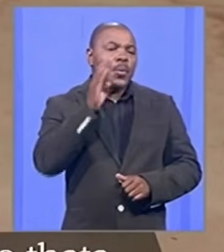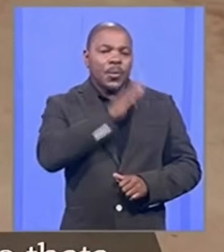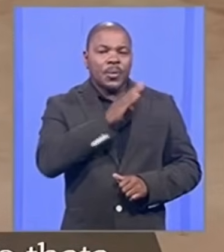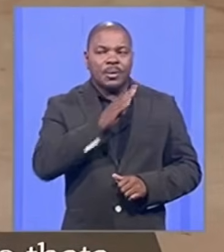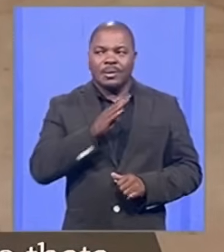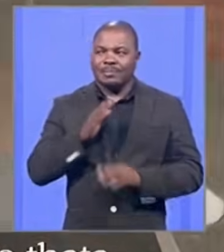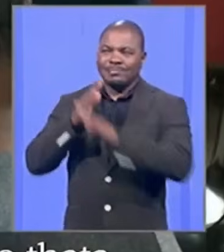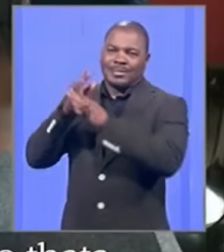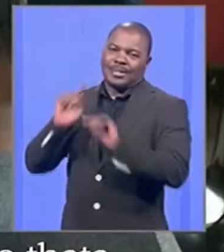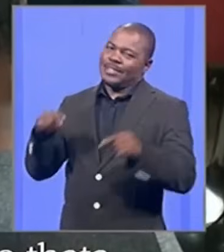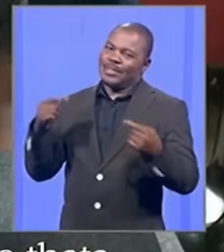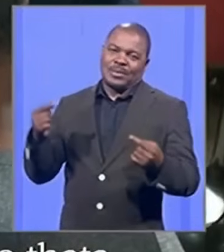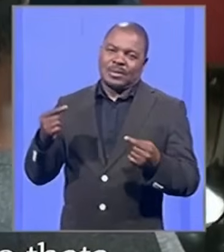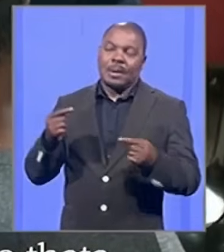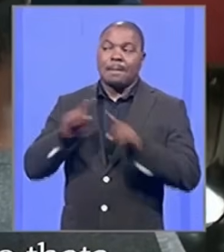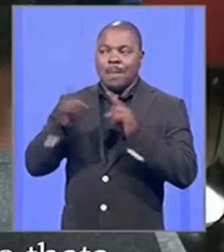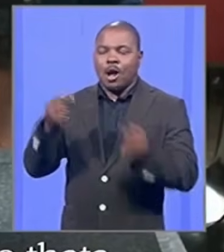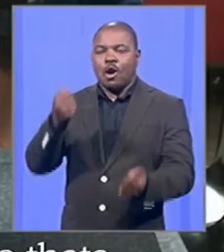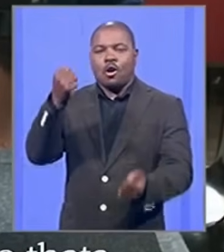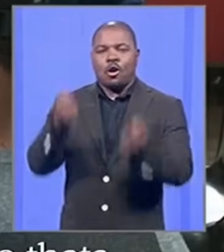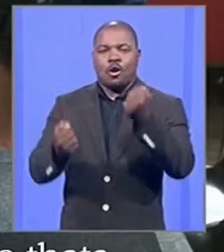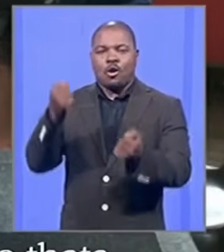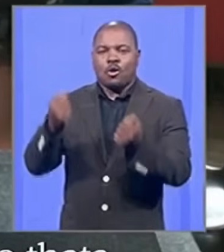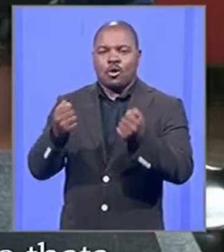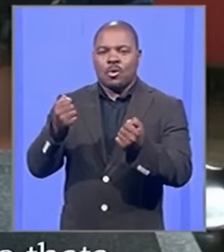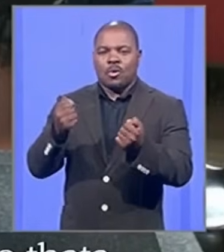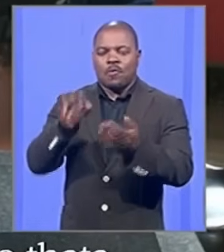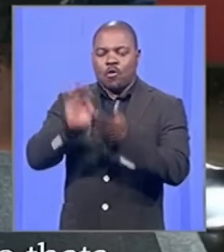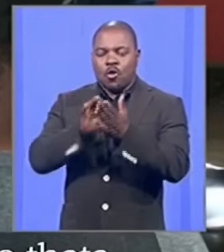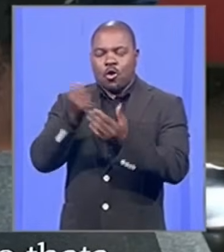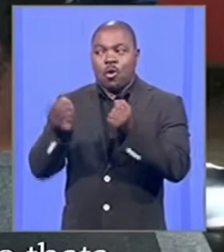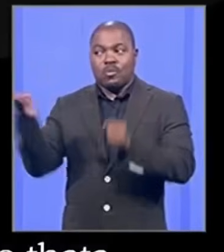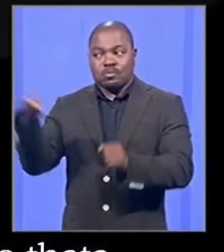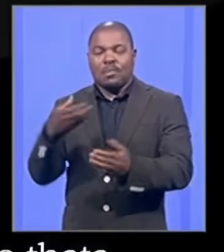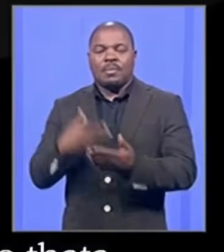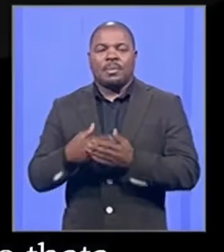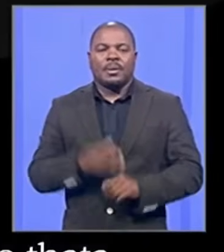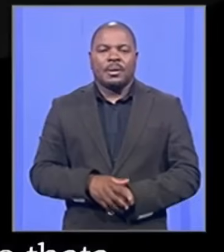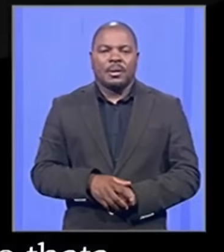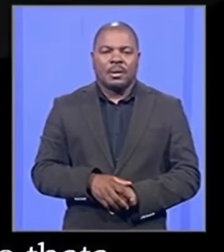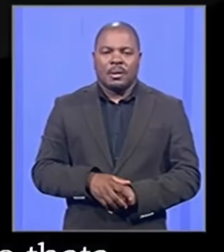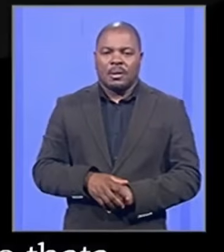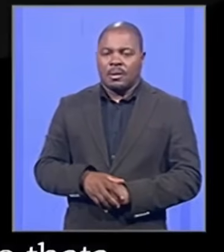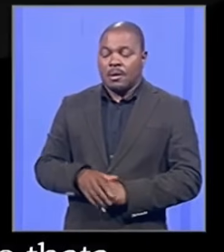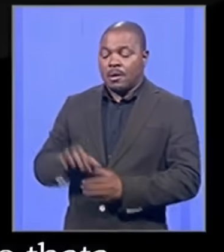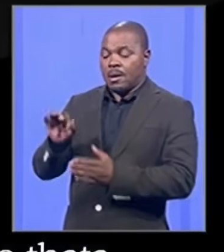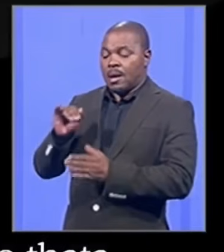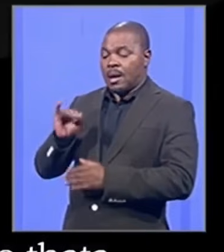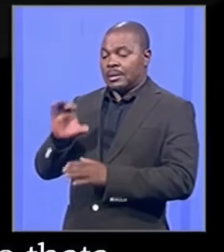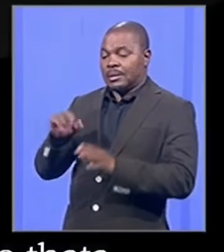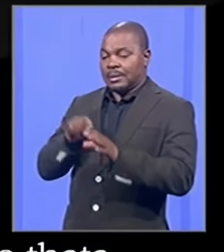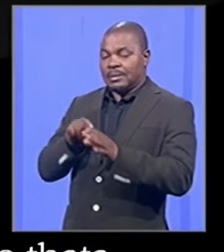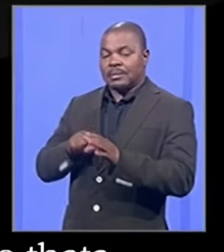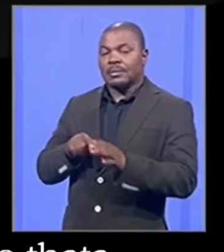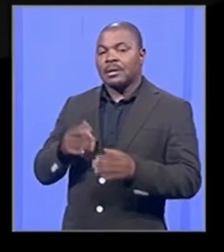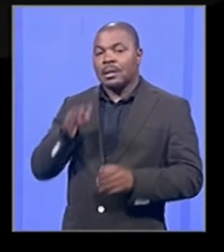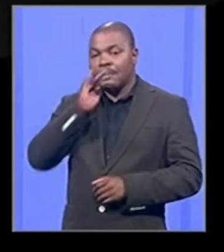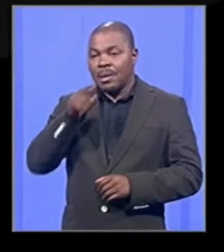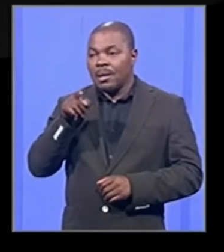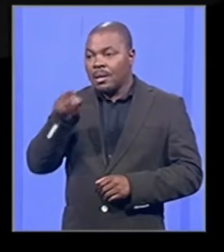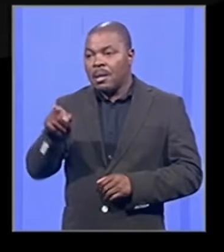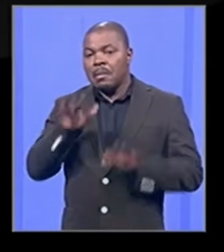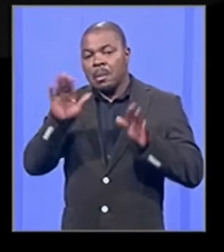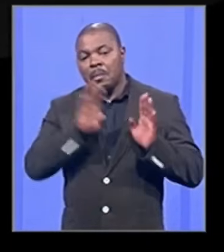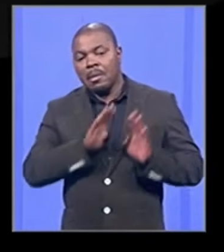gore ba sekisiwe kwa kgotlatshekelo ya ditlhopho. The Electoral Commission does not have authority to sanction party conduct or